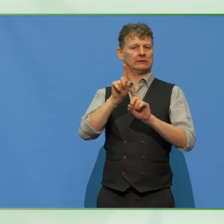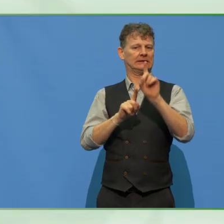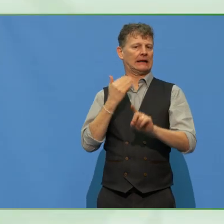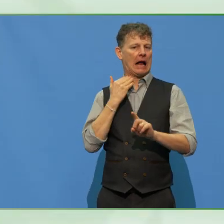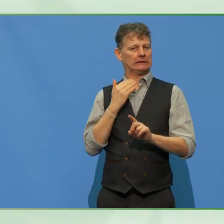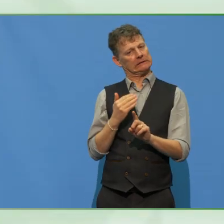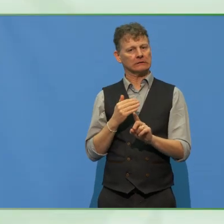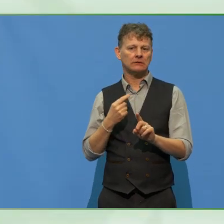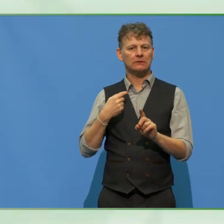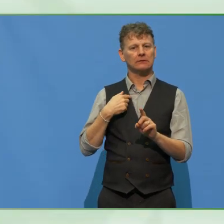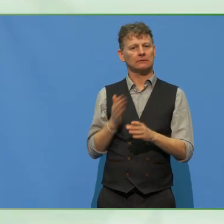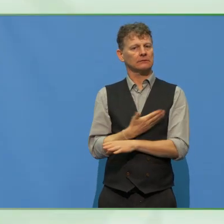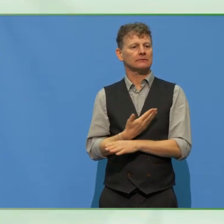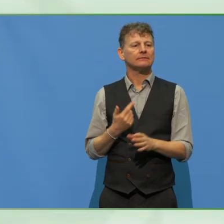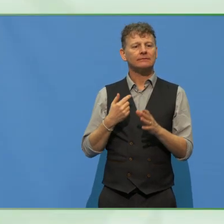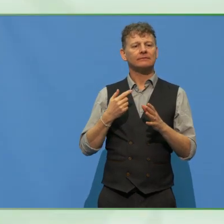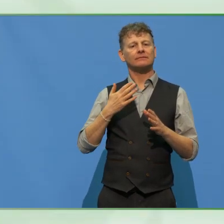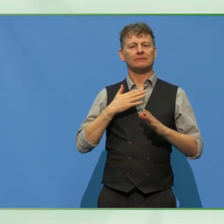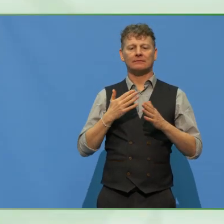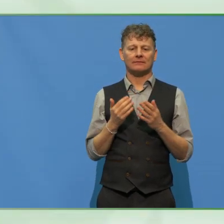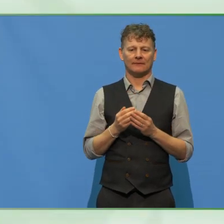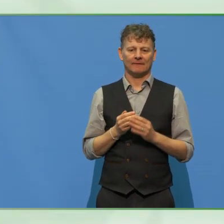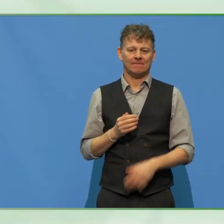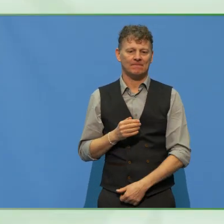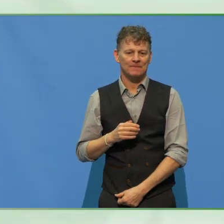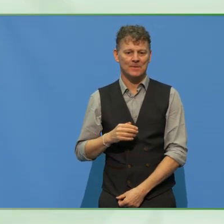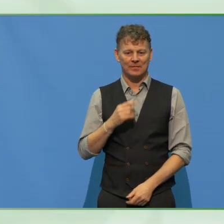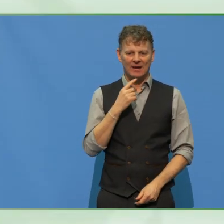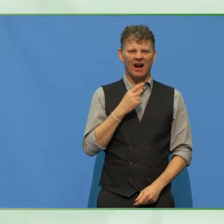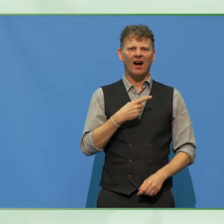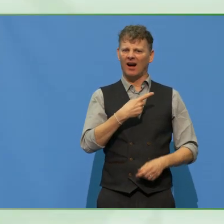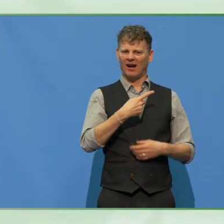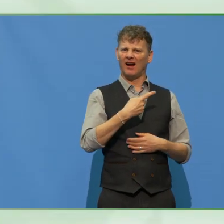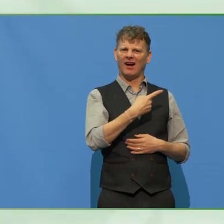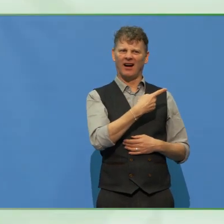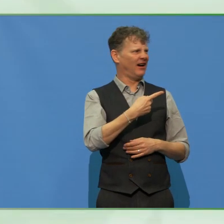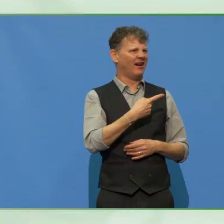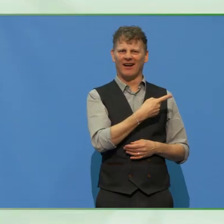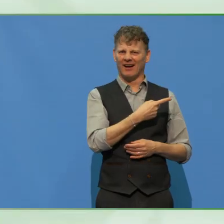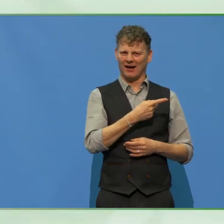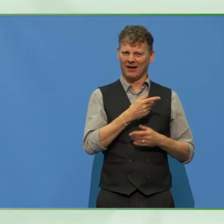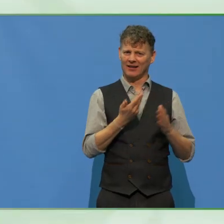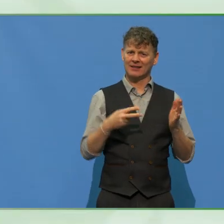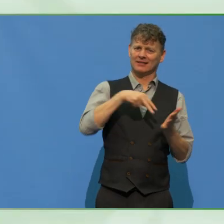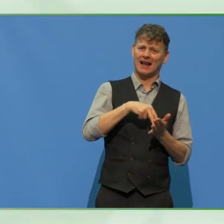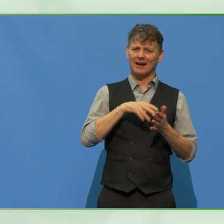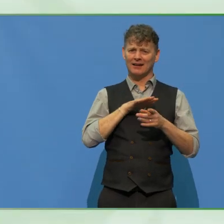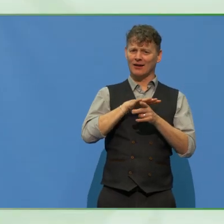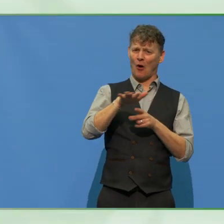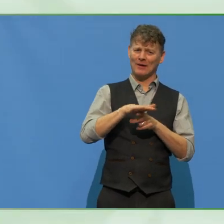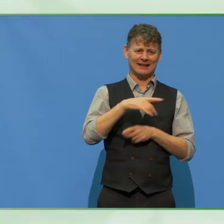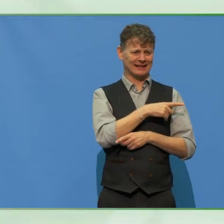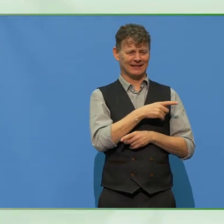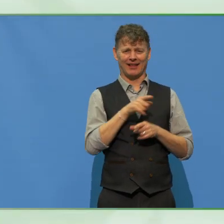a wave of like comedy I and disgust as it came through there. I love Ozzy Osbourne though. I